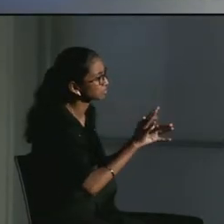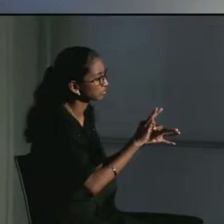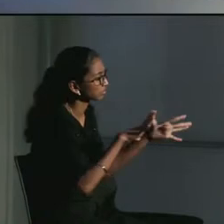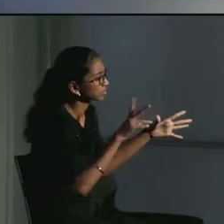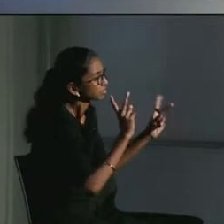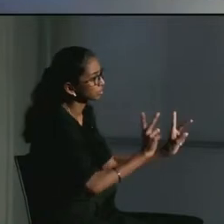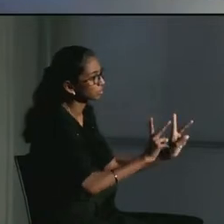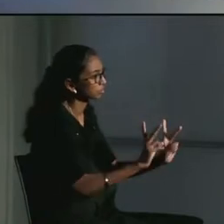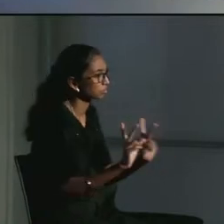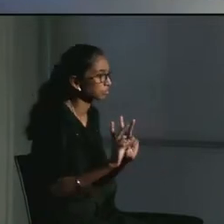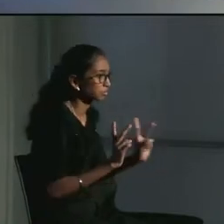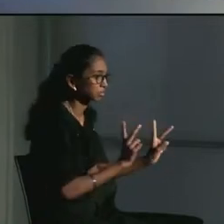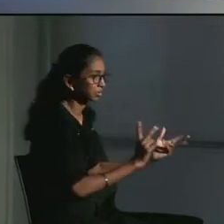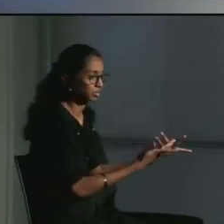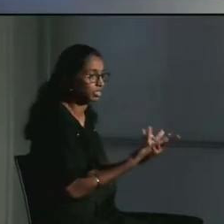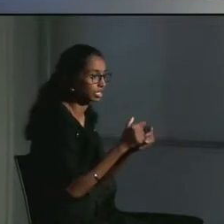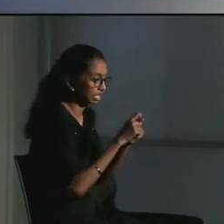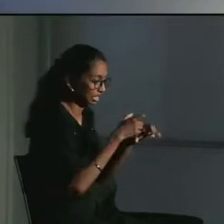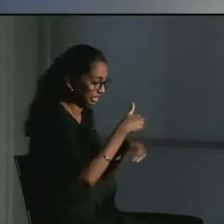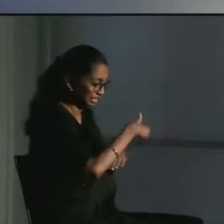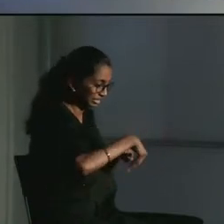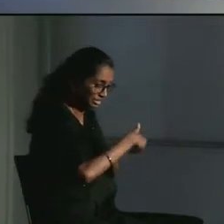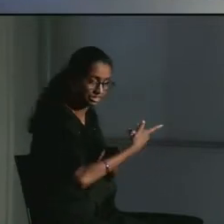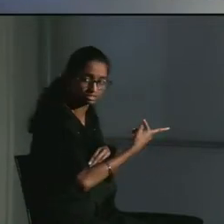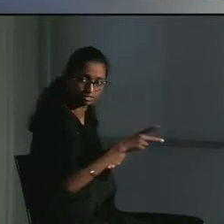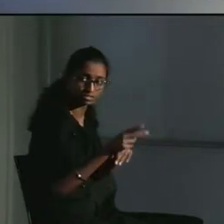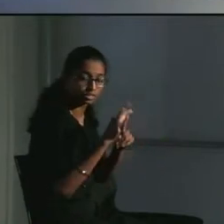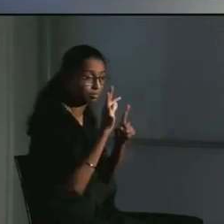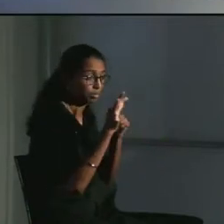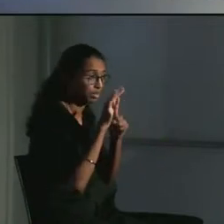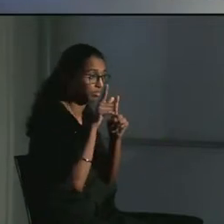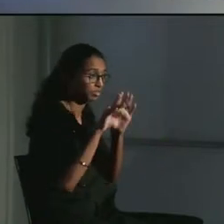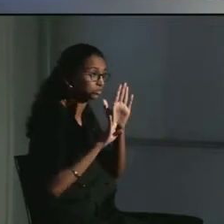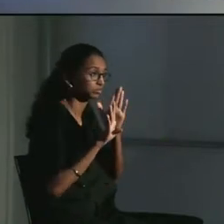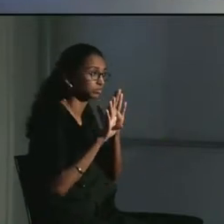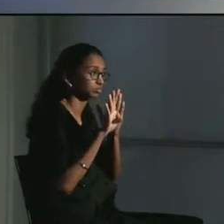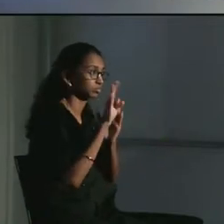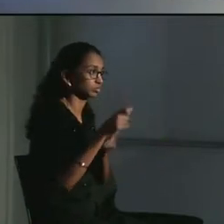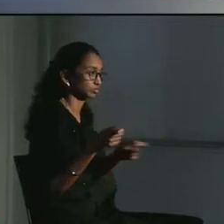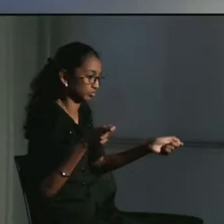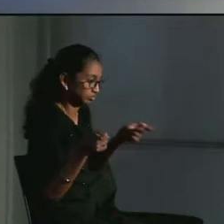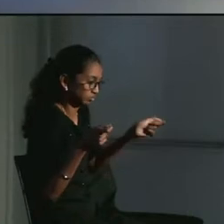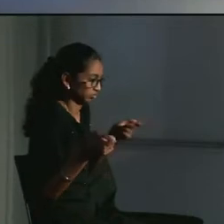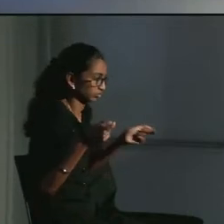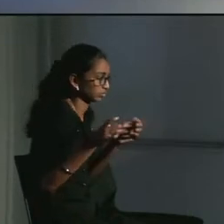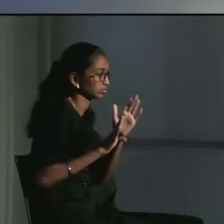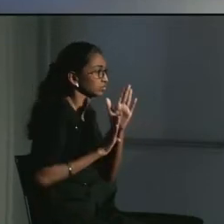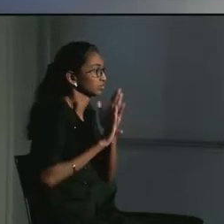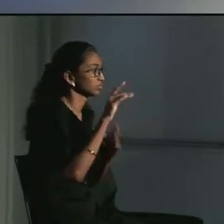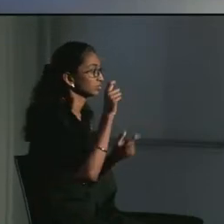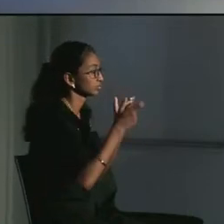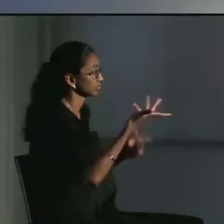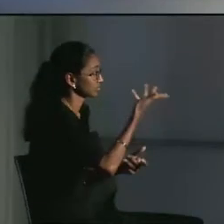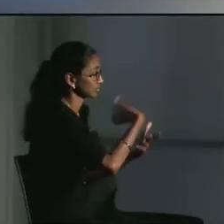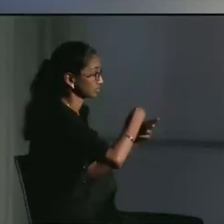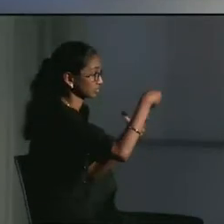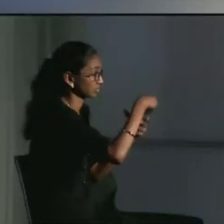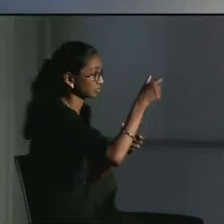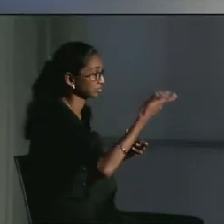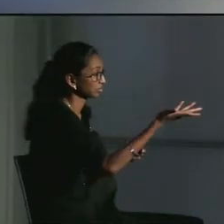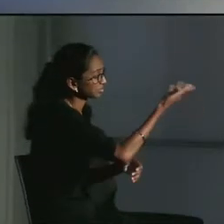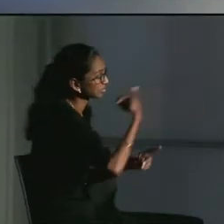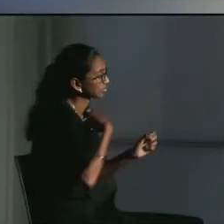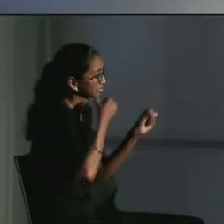The state has a role in engineering that, the private sector a role in protecting their interests, and everyone outside it is perhaps